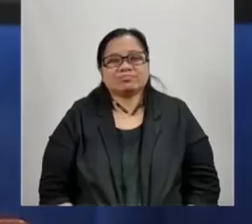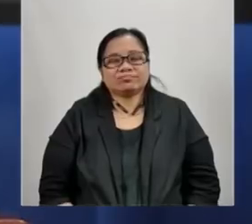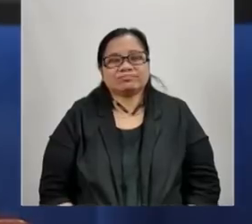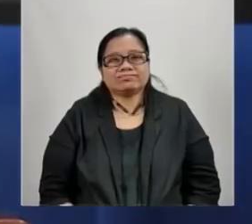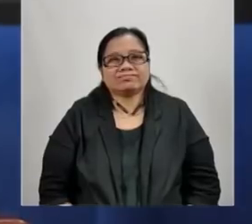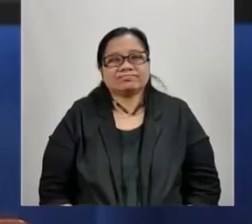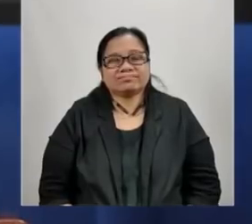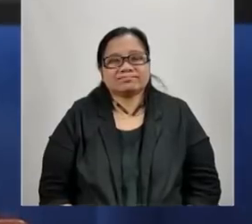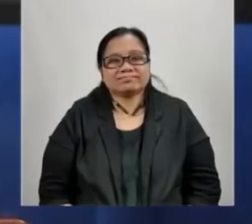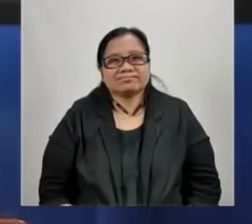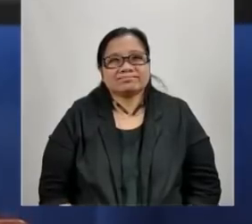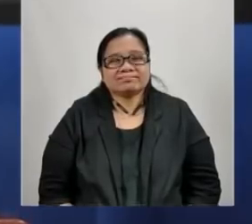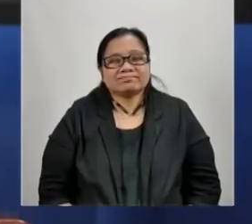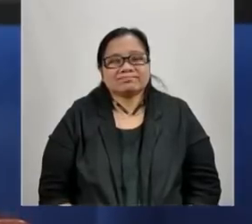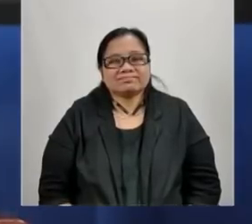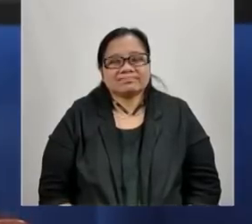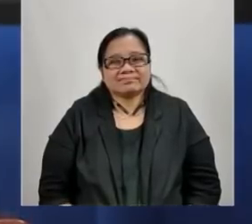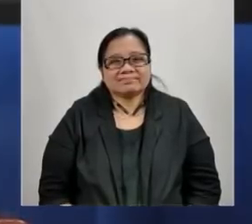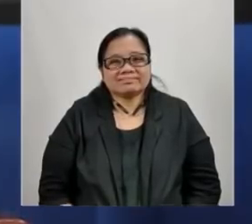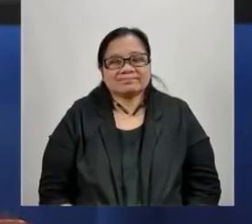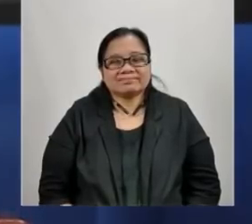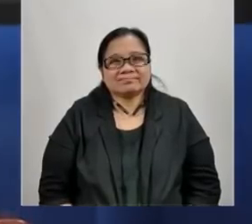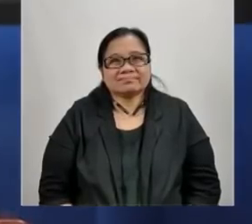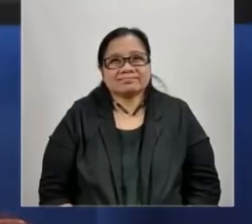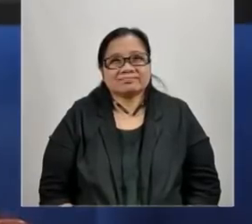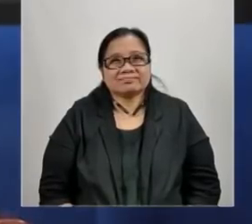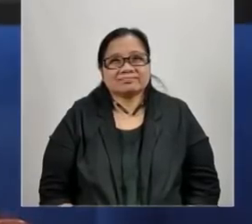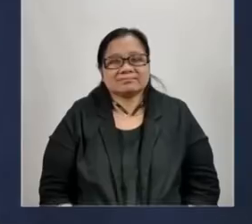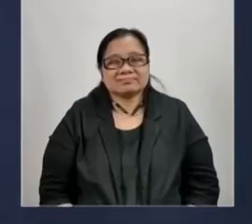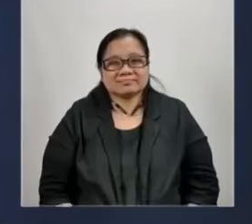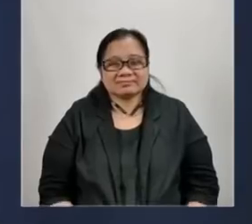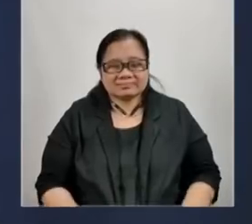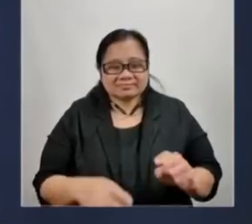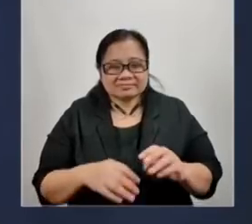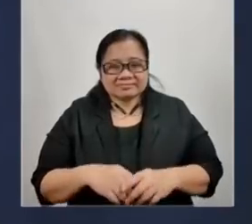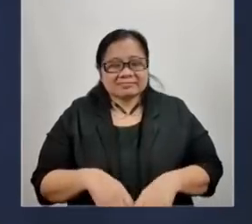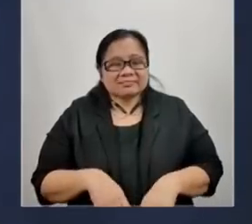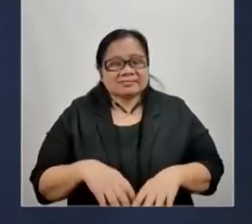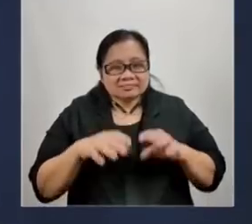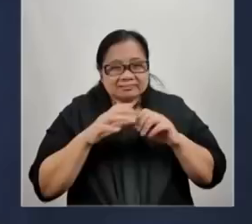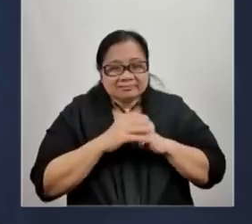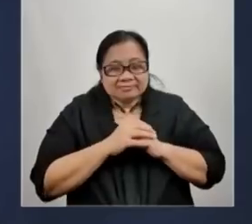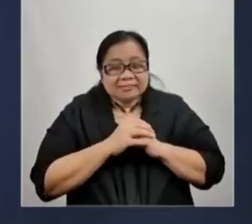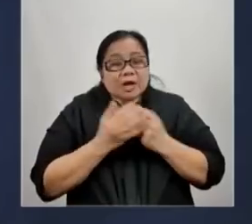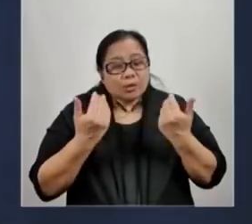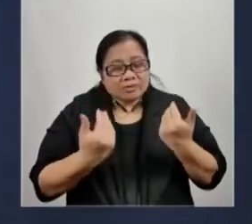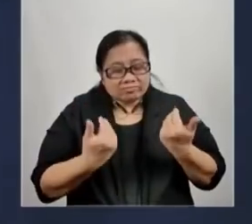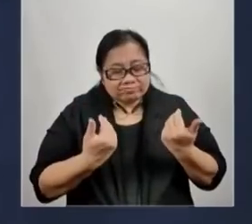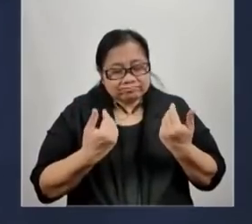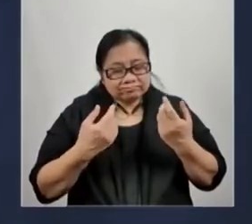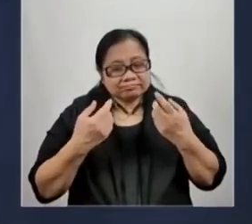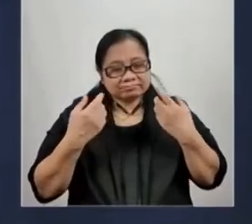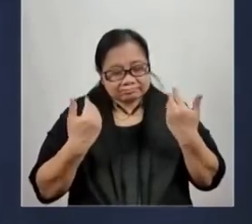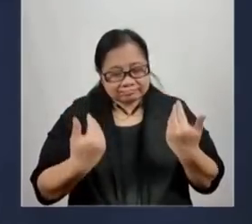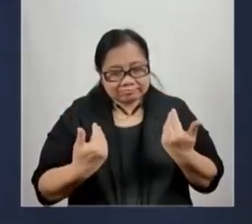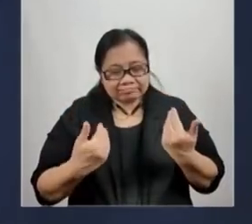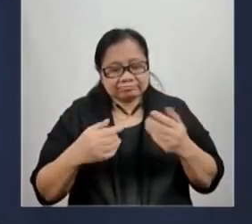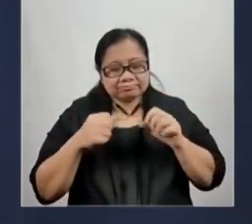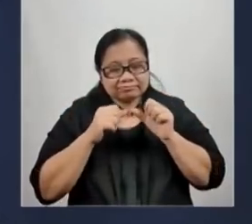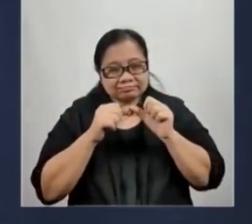the president, and he did not make such an agreement. So while the investigation is ongoing, ano po ang status ngayon ng mga opisyal